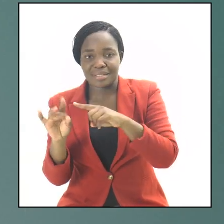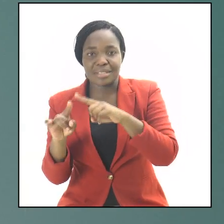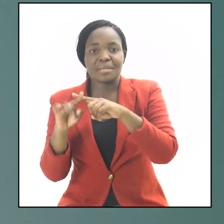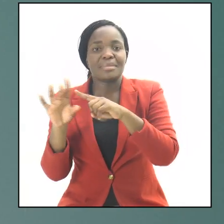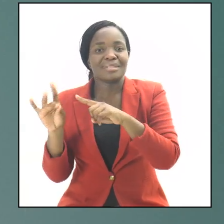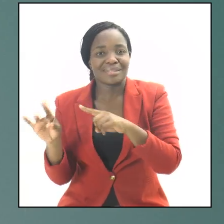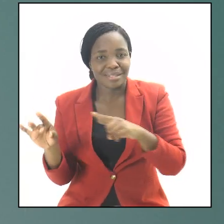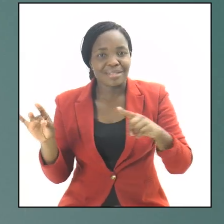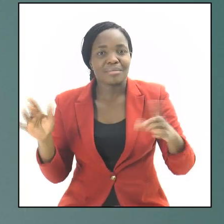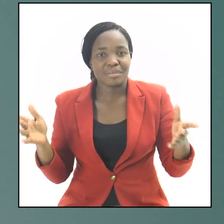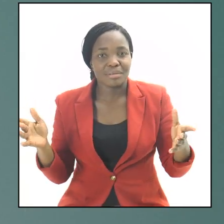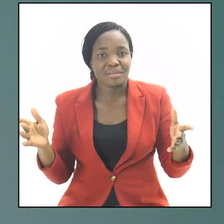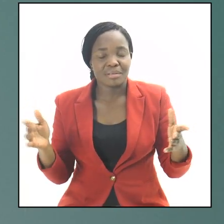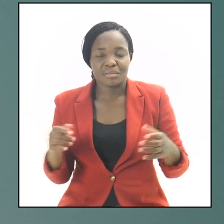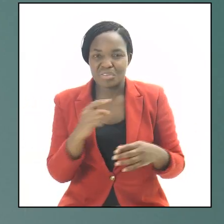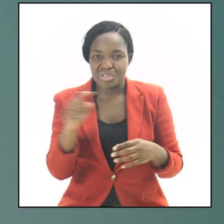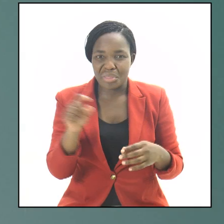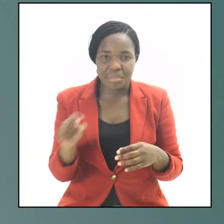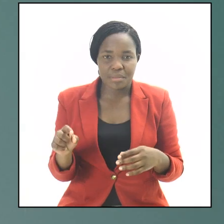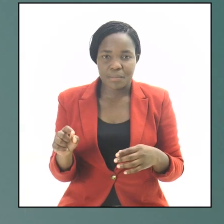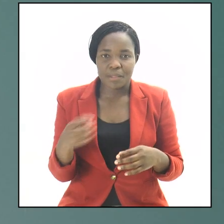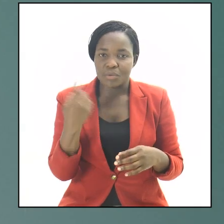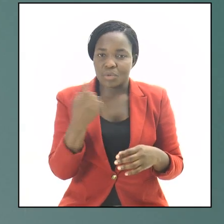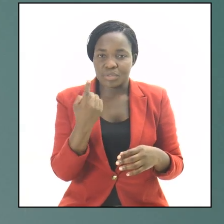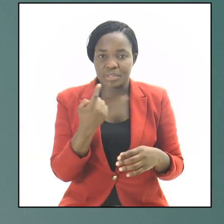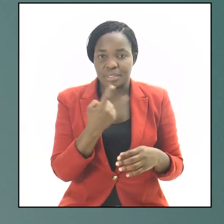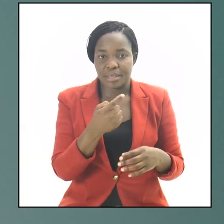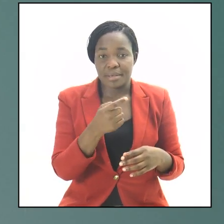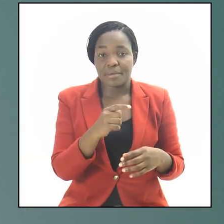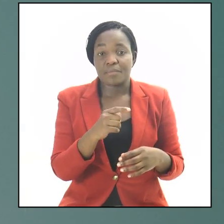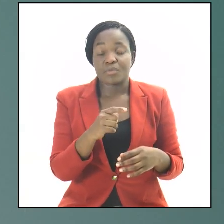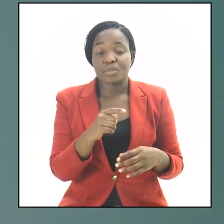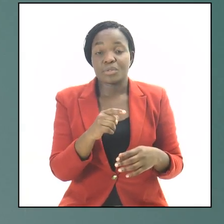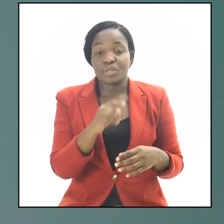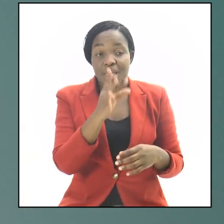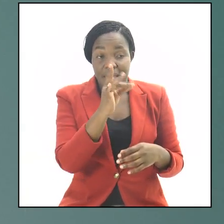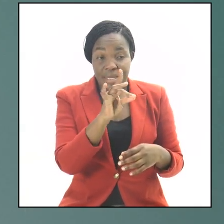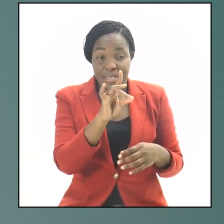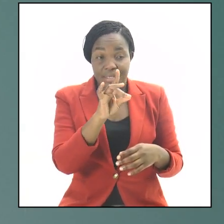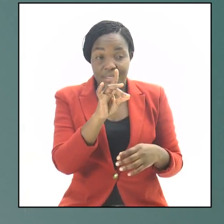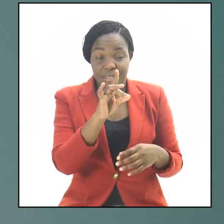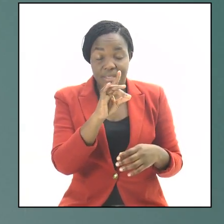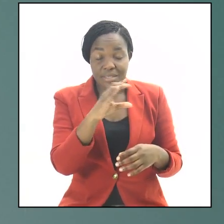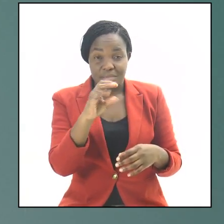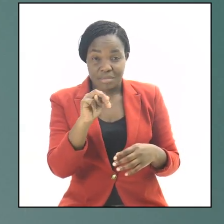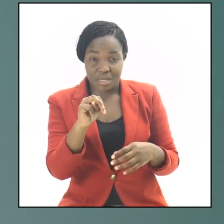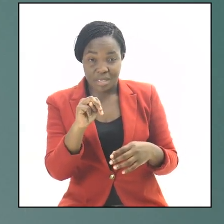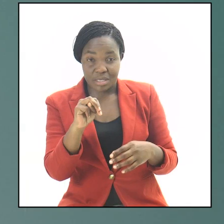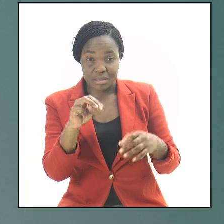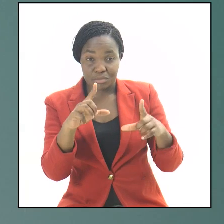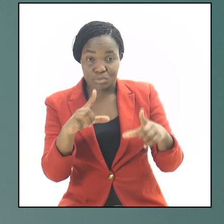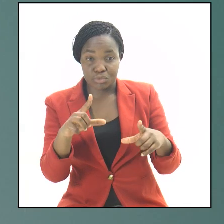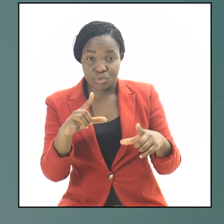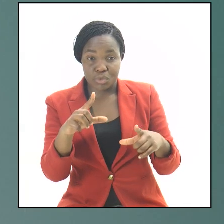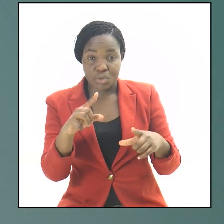plus 8 for each row, we can just multiply the length of 8 centimeters by the